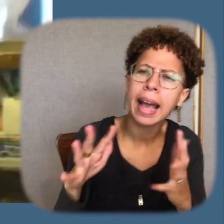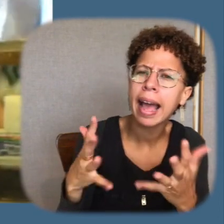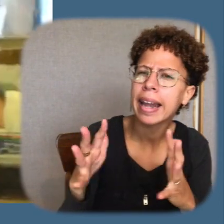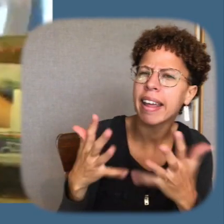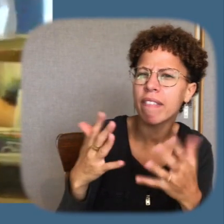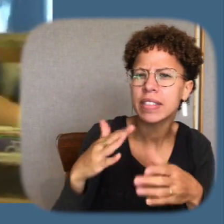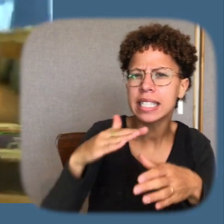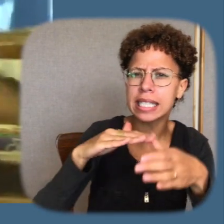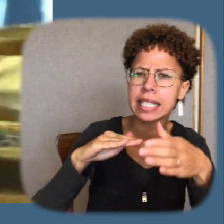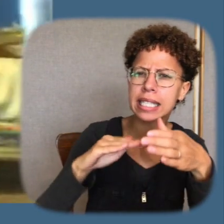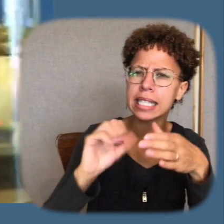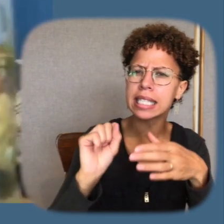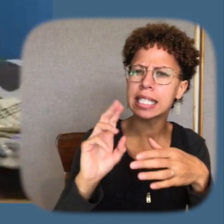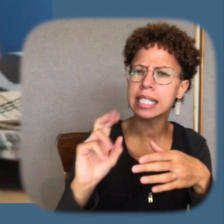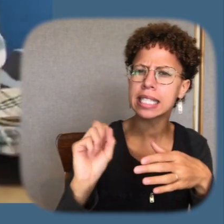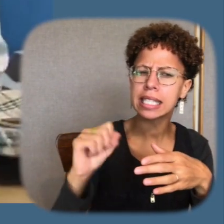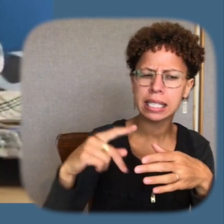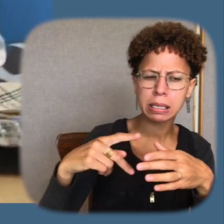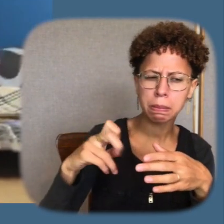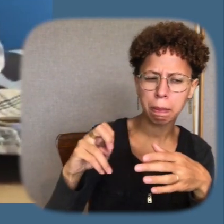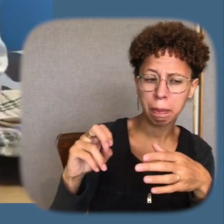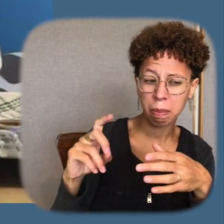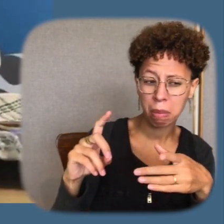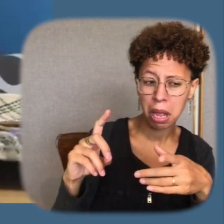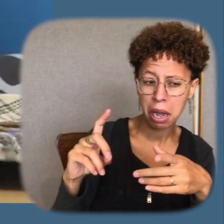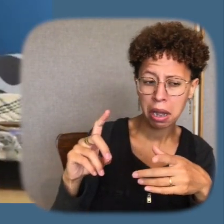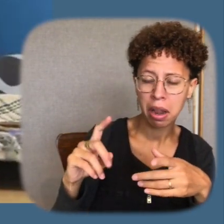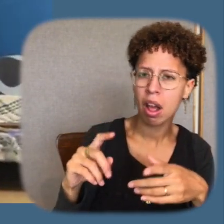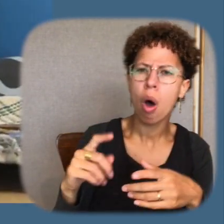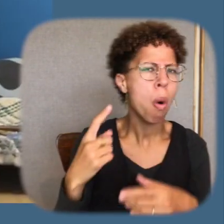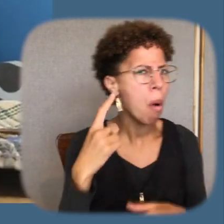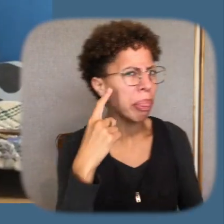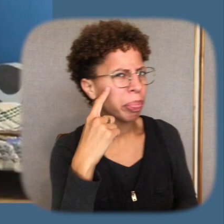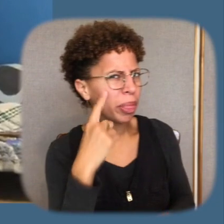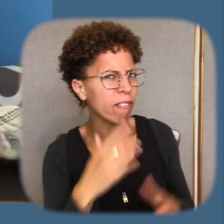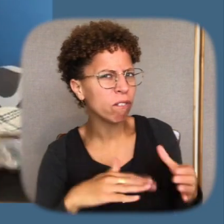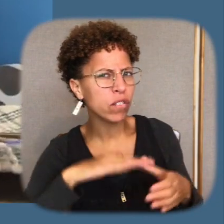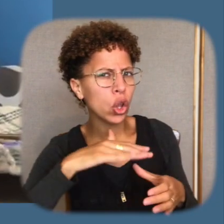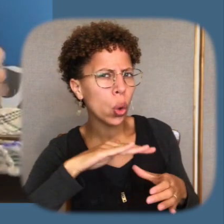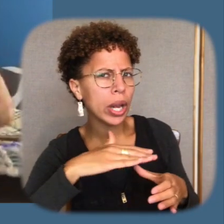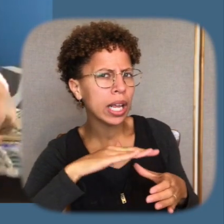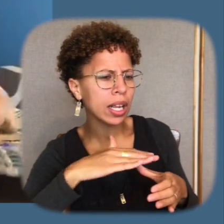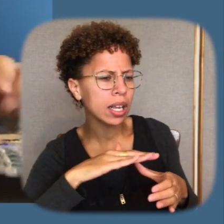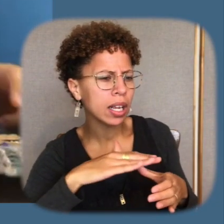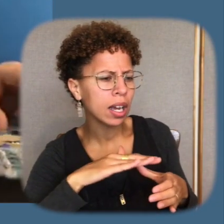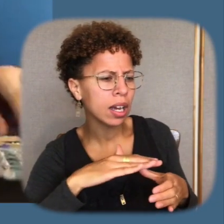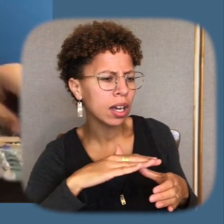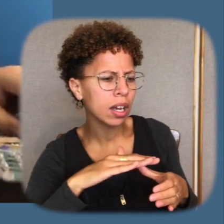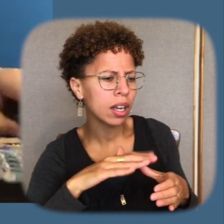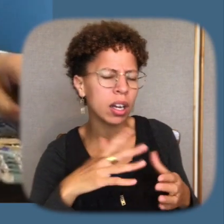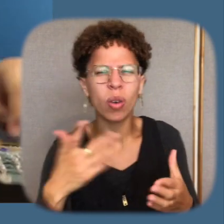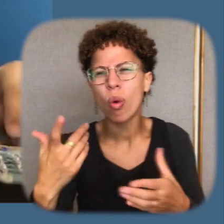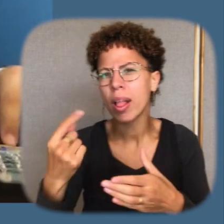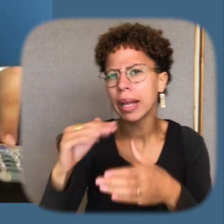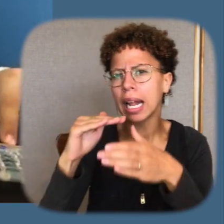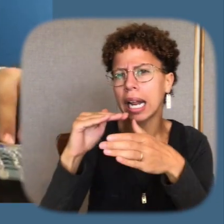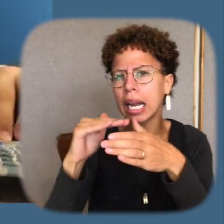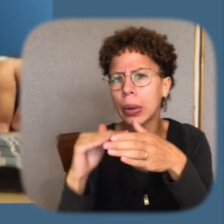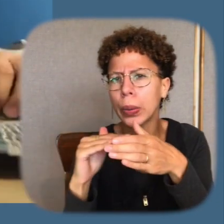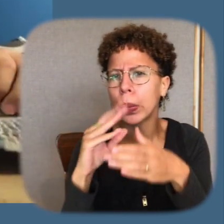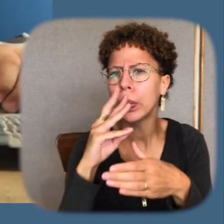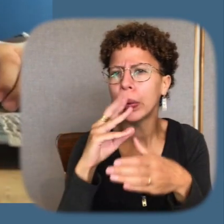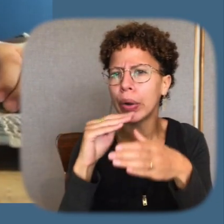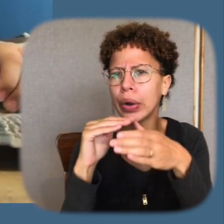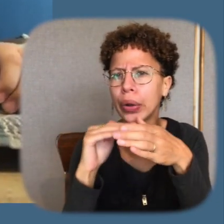Kind of suspended. Oh no, that's not suspended. I think that's floating. No, it's still kind of under the water,